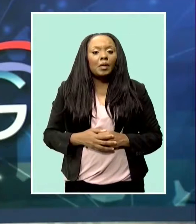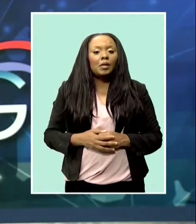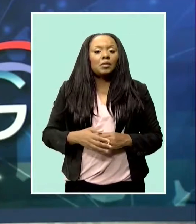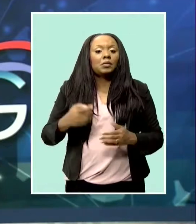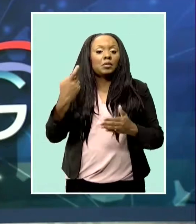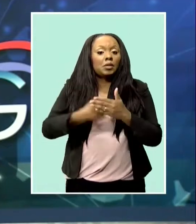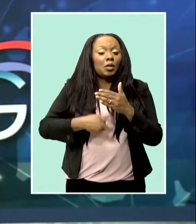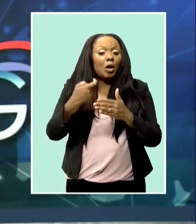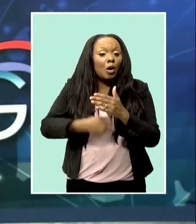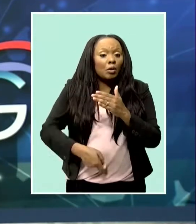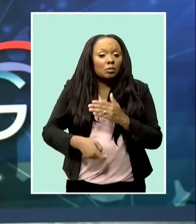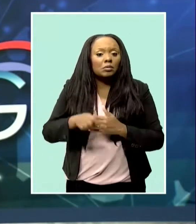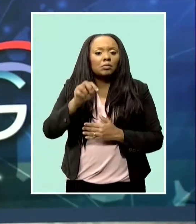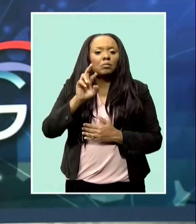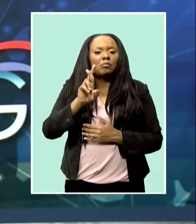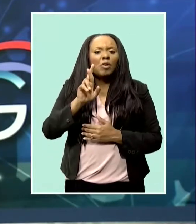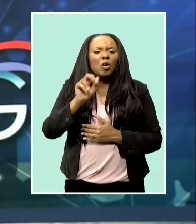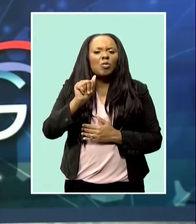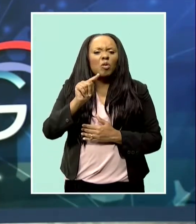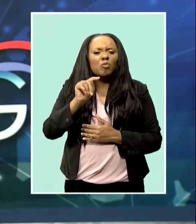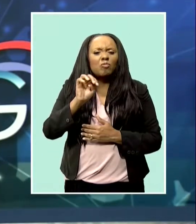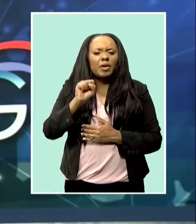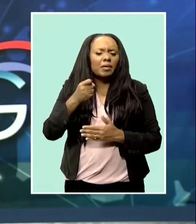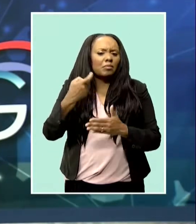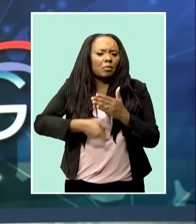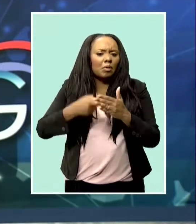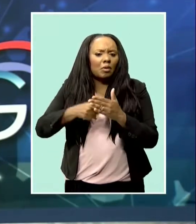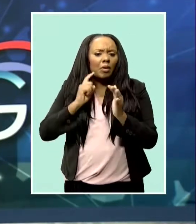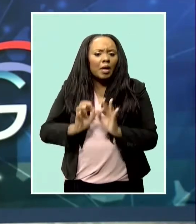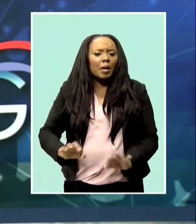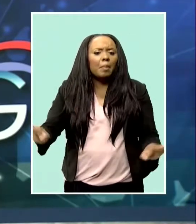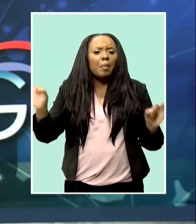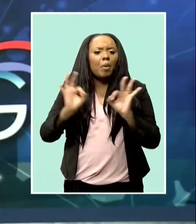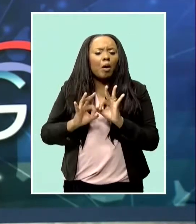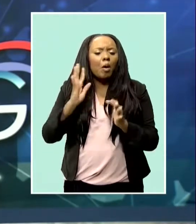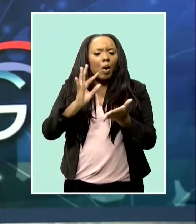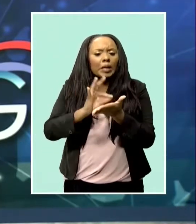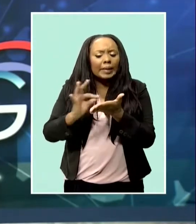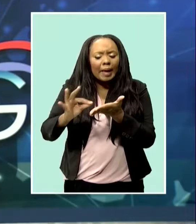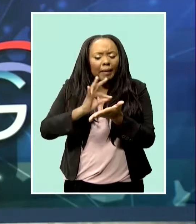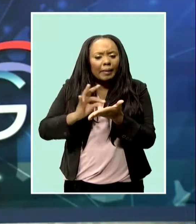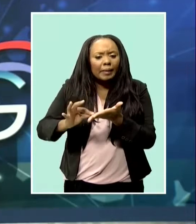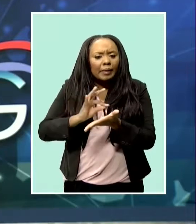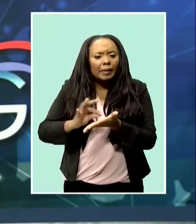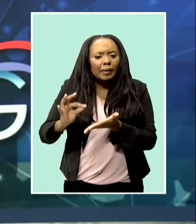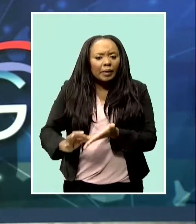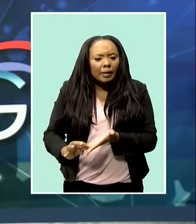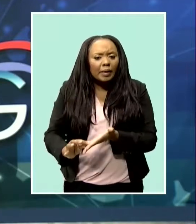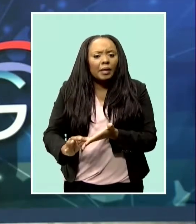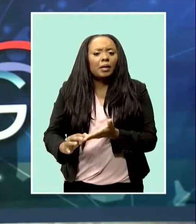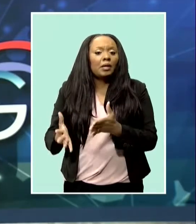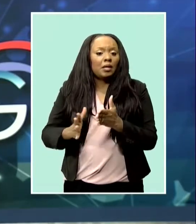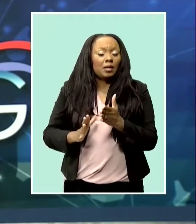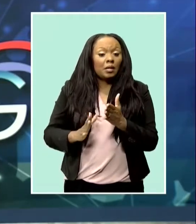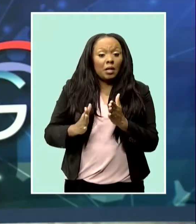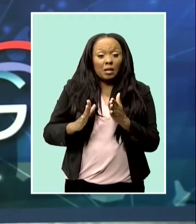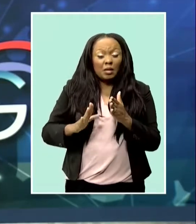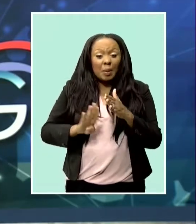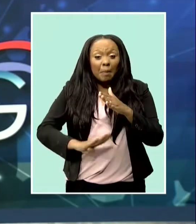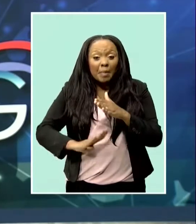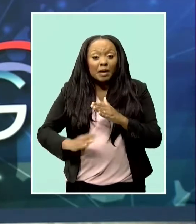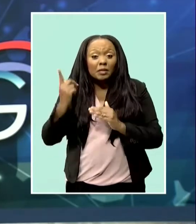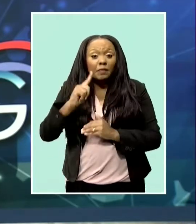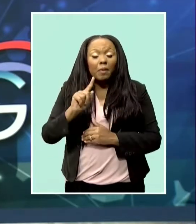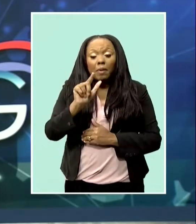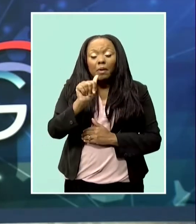of the rate hearing. They're used to calculate the company's depreciation expense and asset base. These two figures are used to come